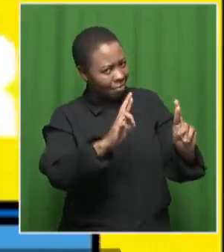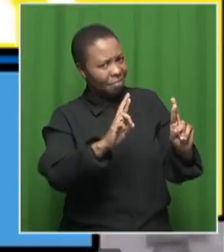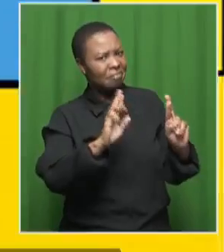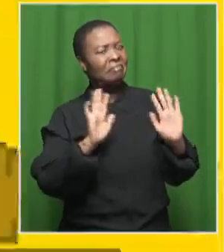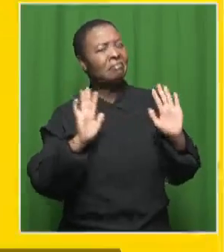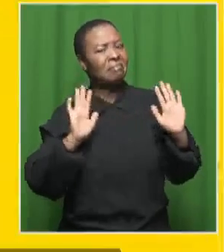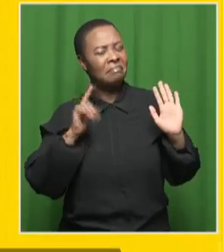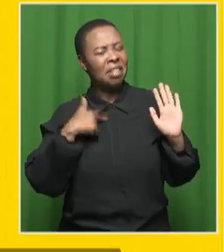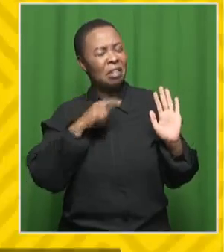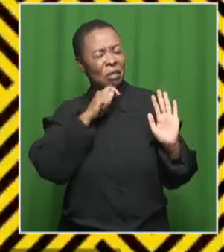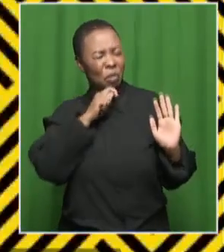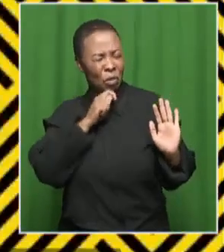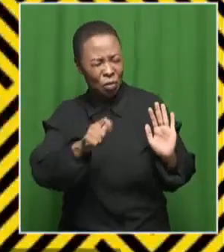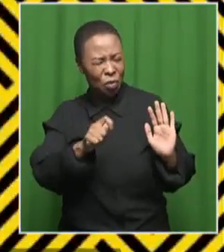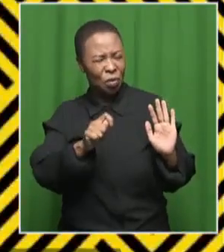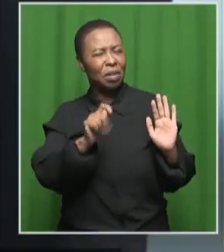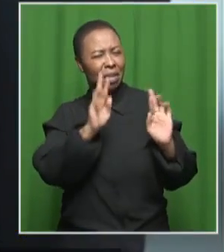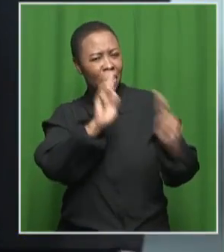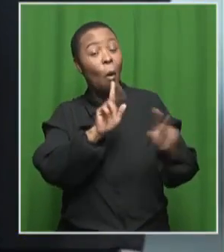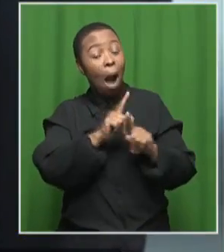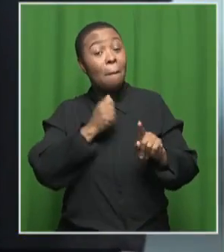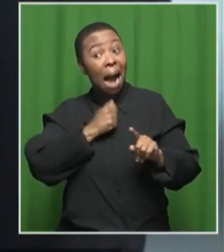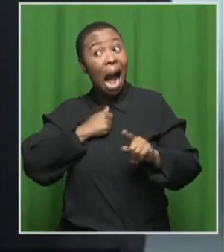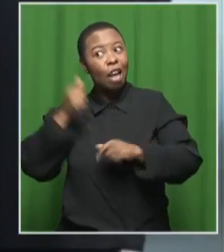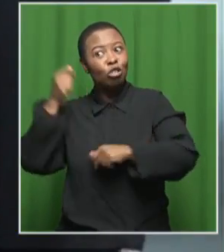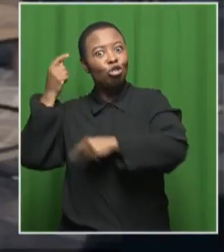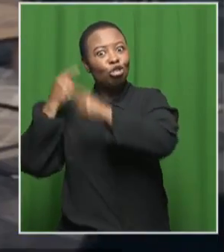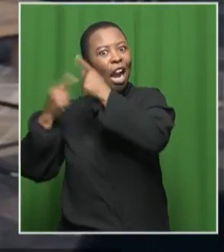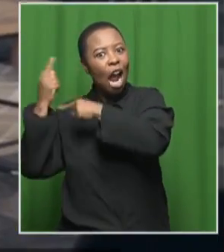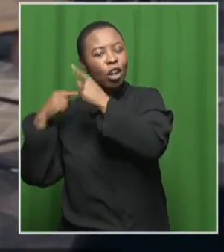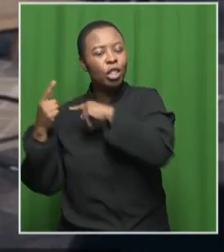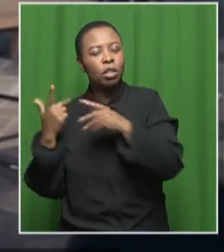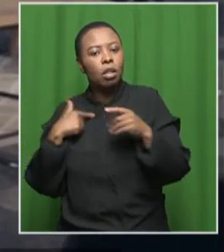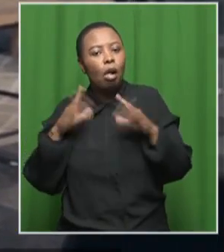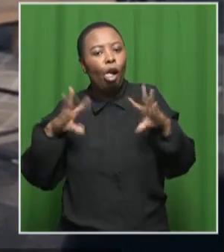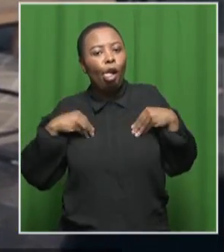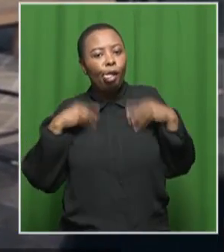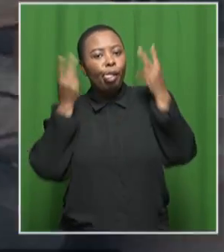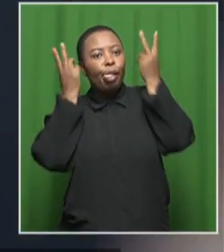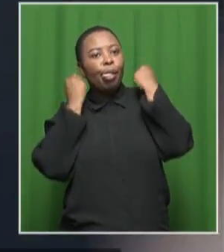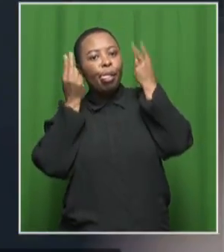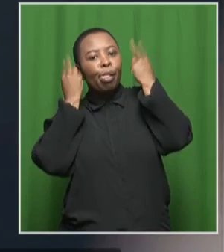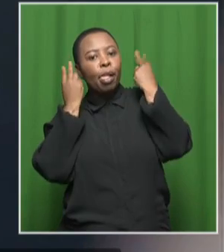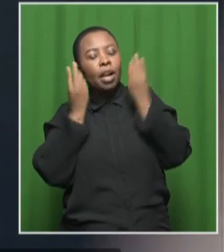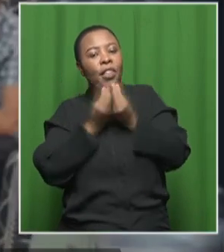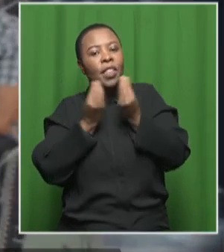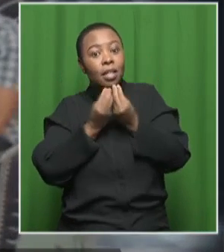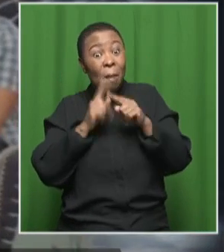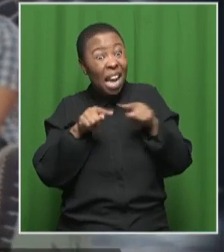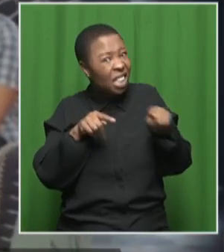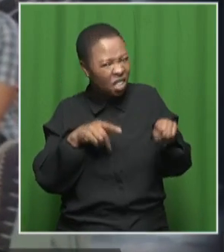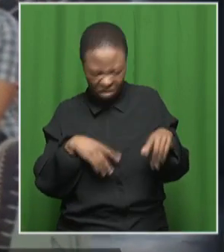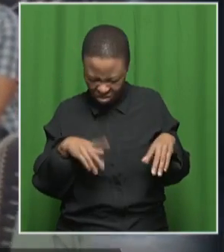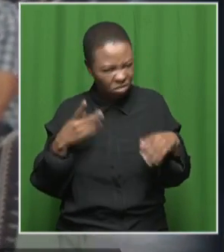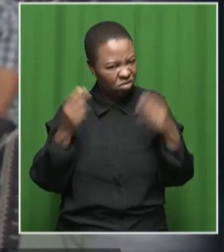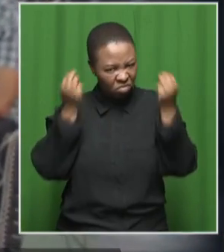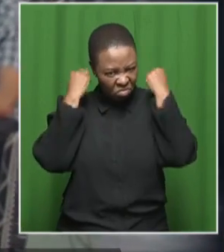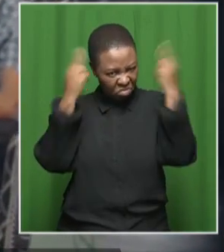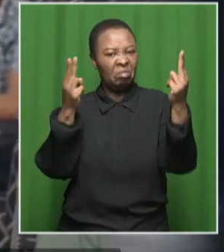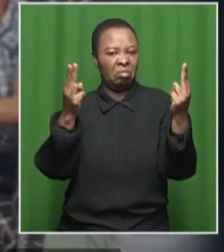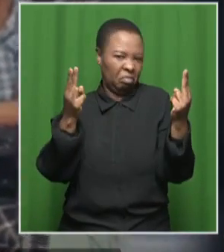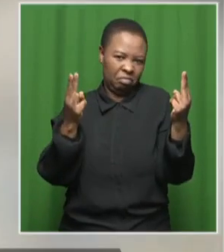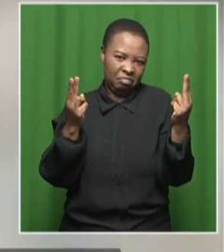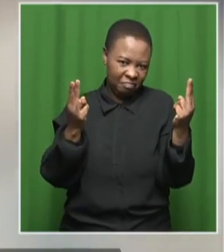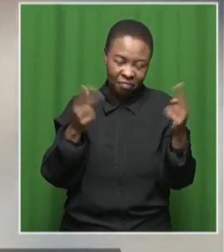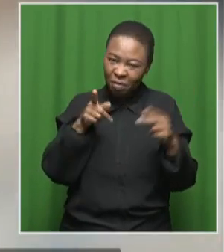I really do, because I know I came from a generation that was, I just accepted things the way they were. This generation don't. Are you feeling